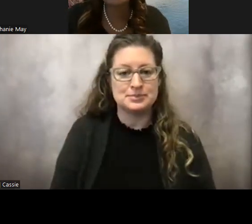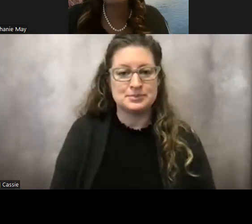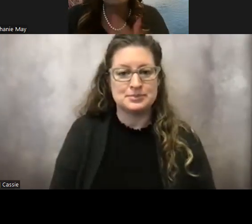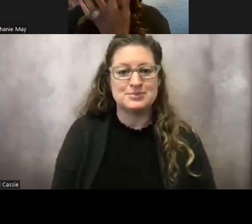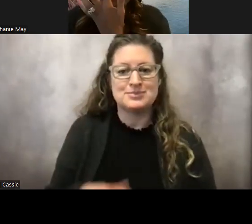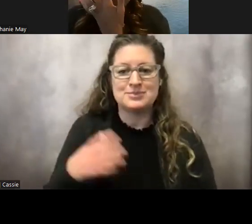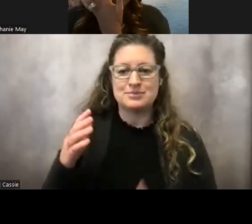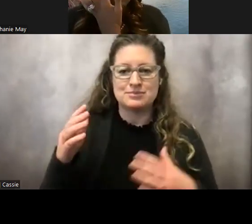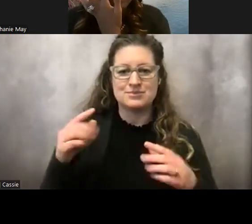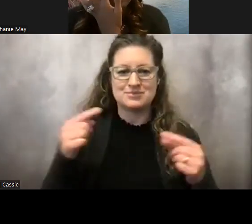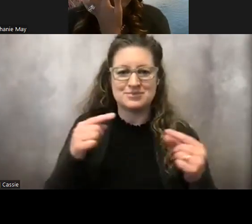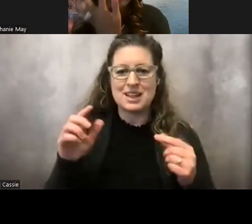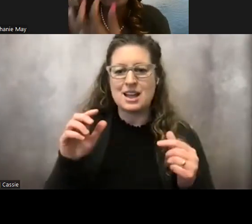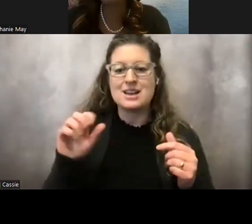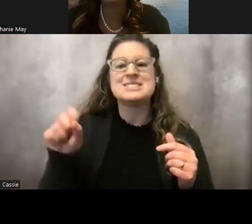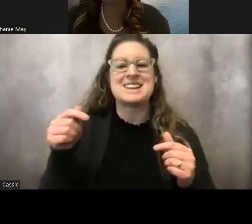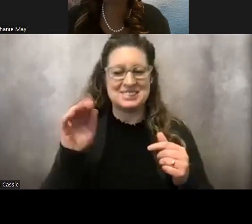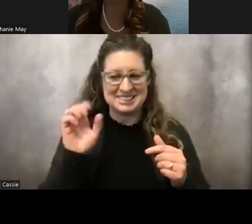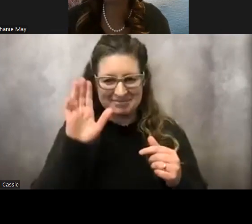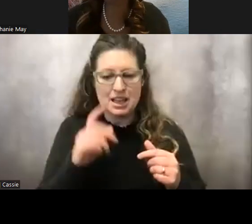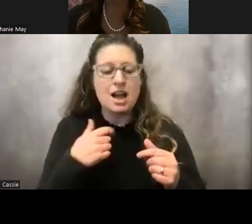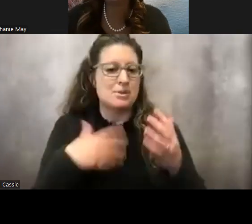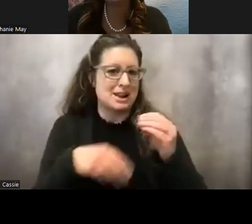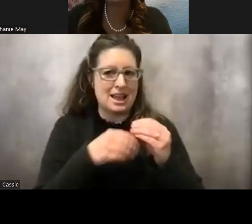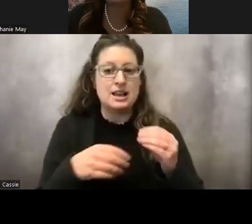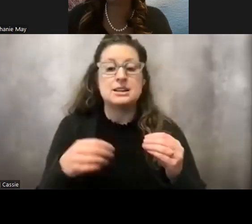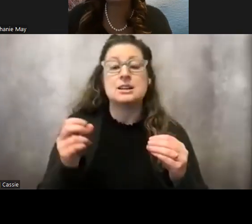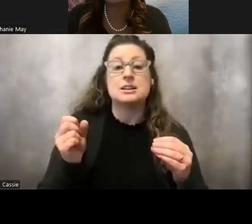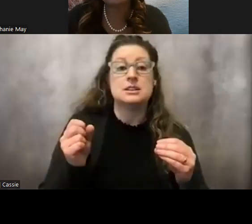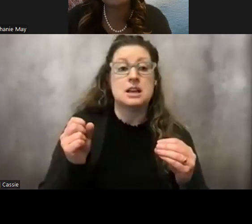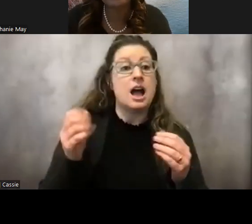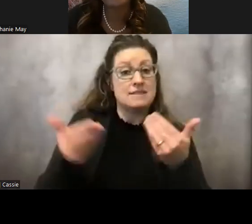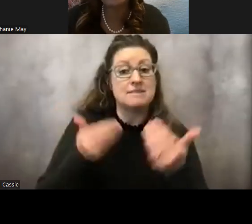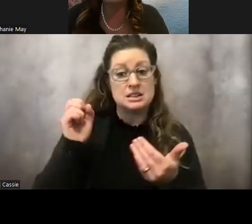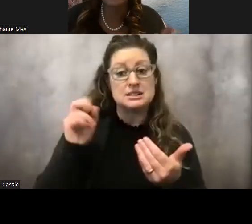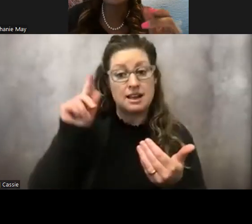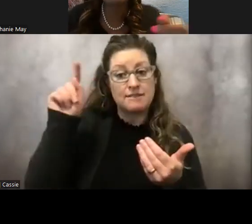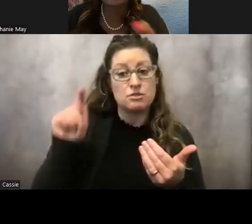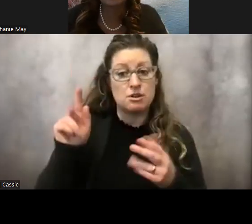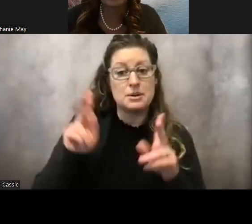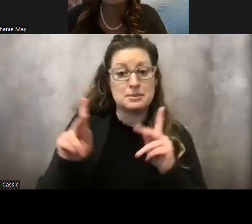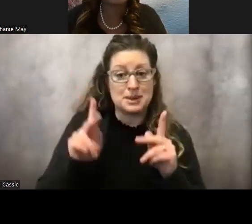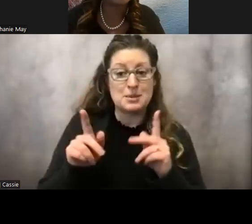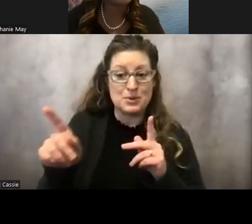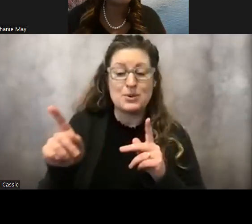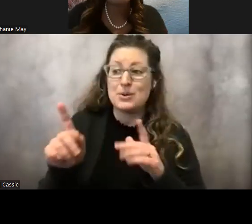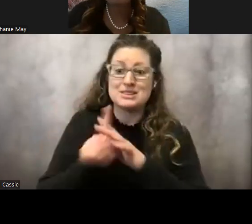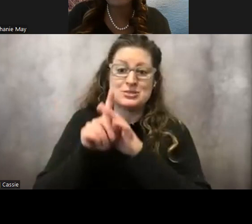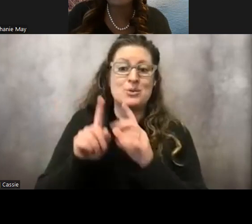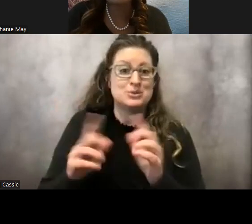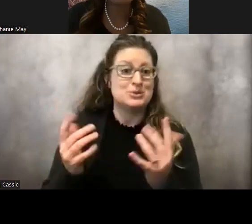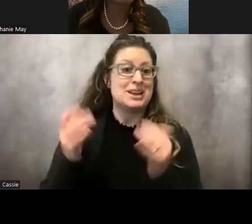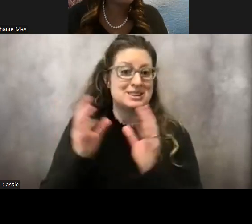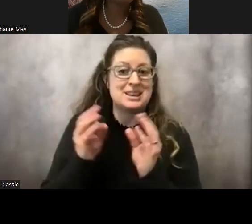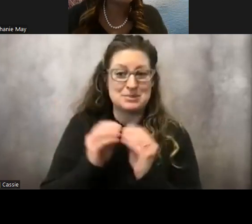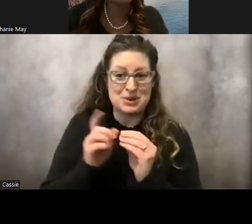Excellent. I want to add that several of the people that I invited to come to the seminar today, and they are texting me. That's why you see